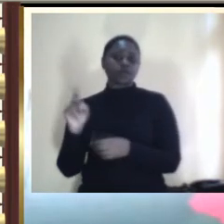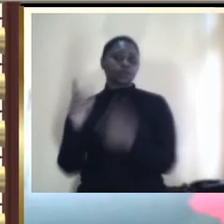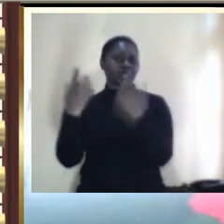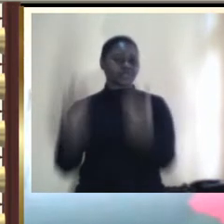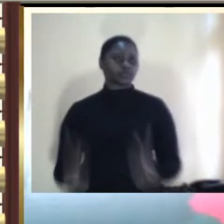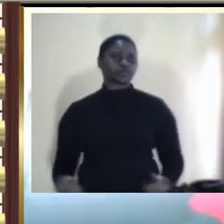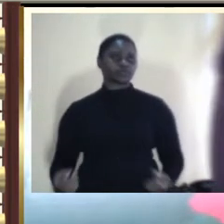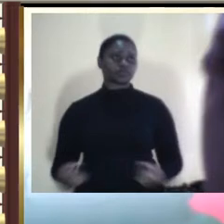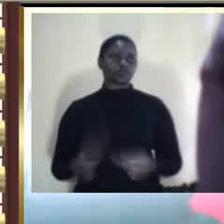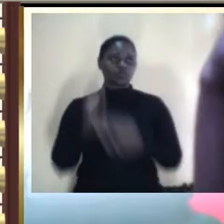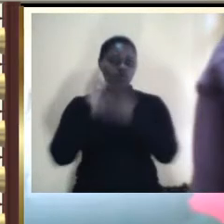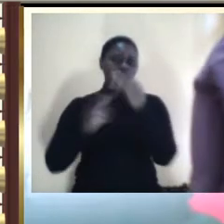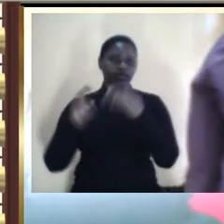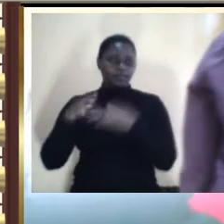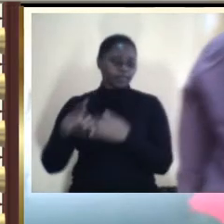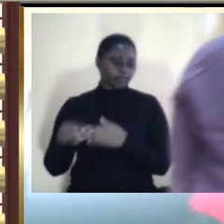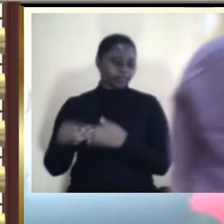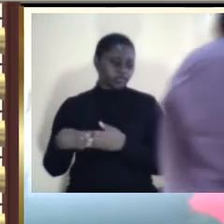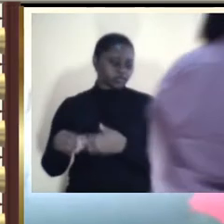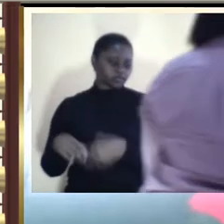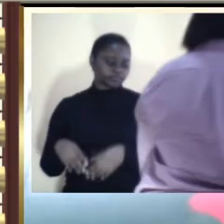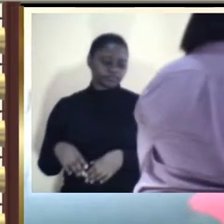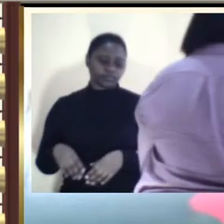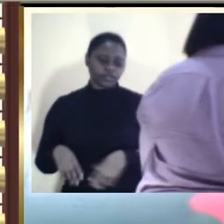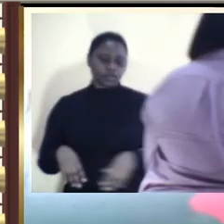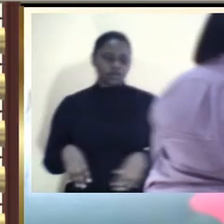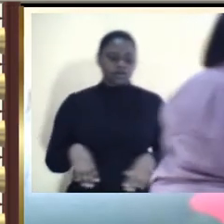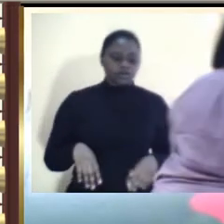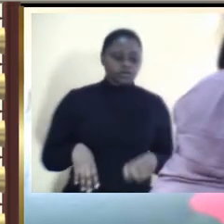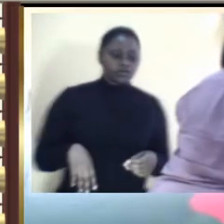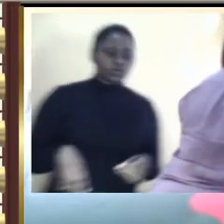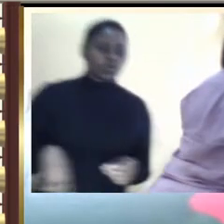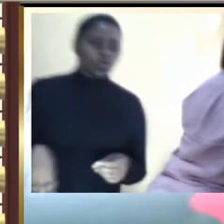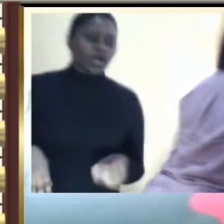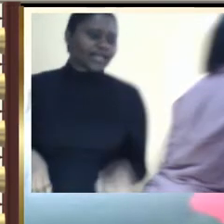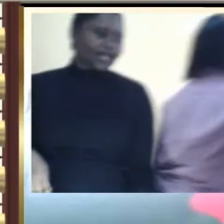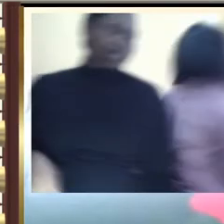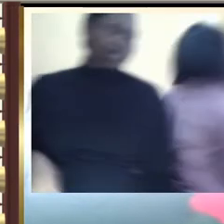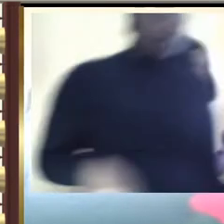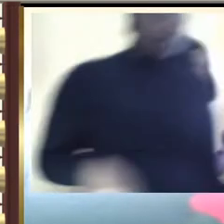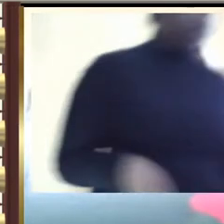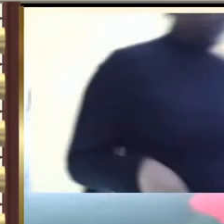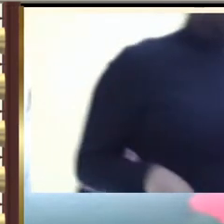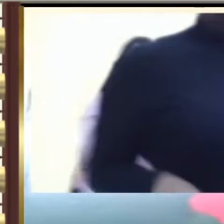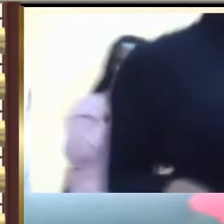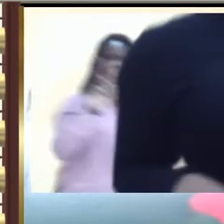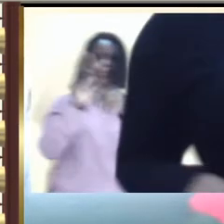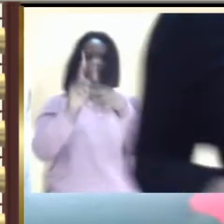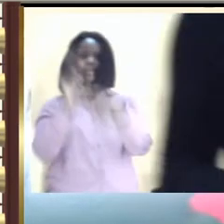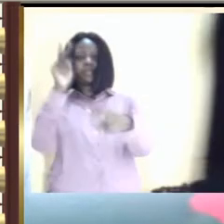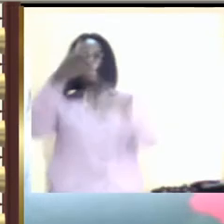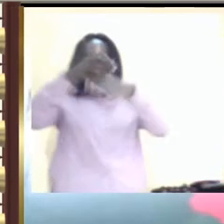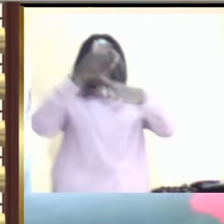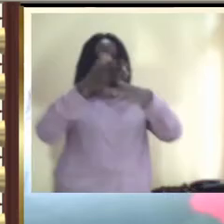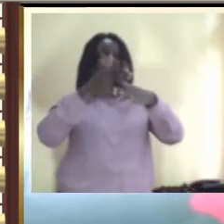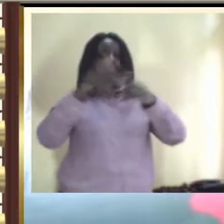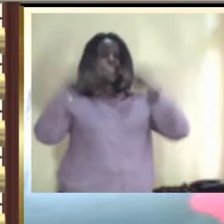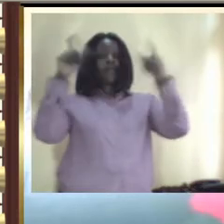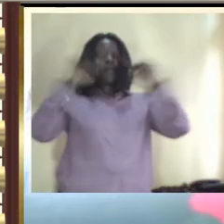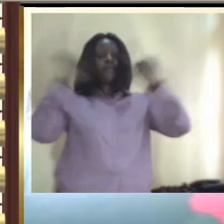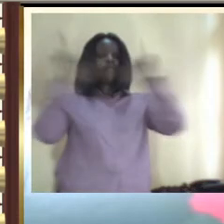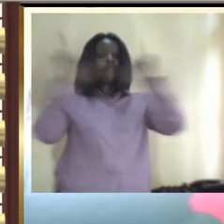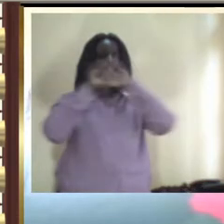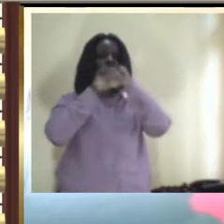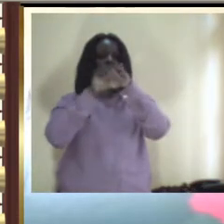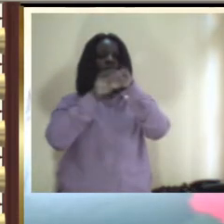doing. Honorable members, while I acknowledge that the finalization of the task has been enormous and slow, I am happy